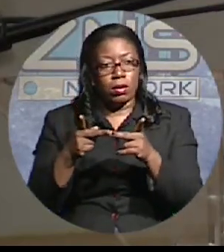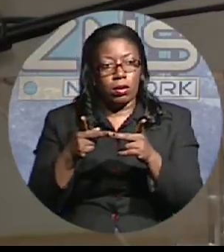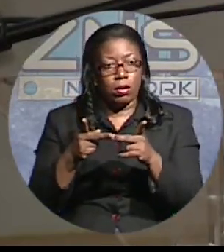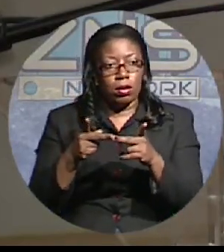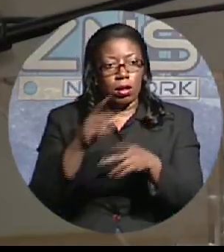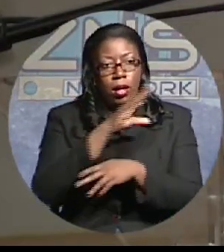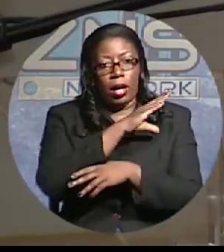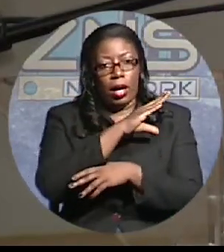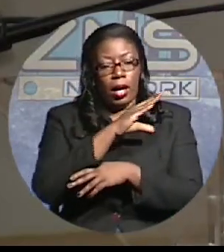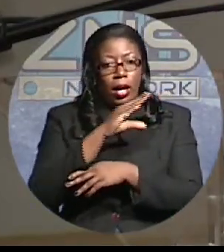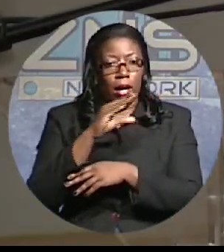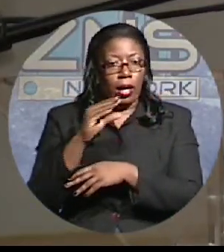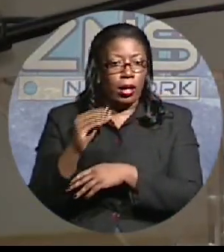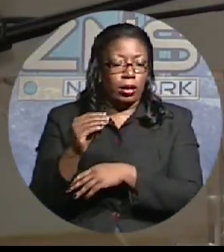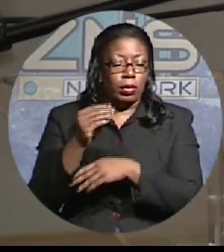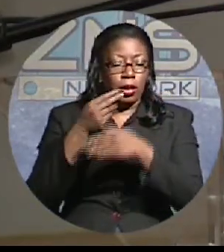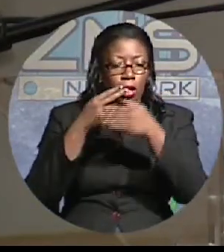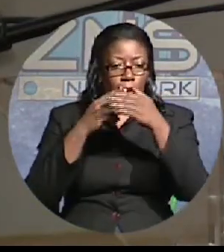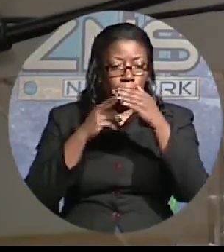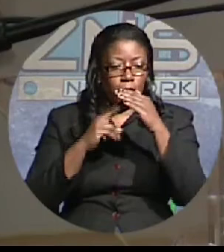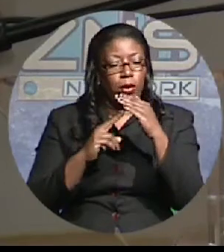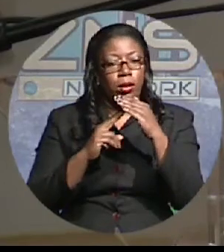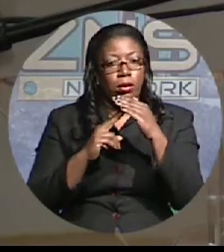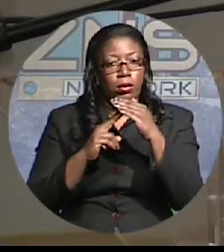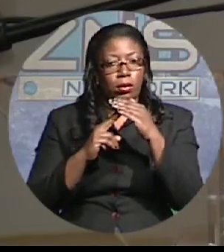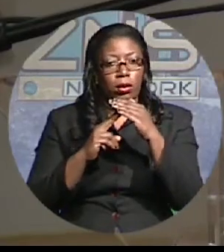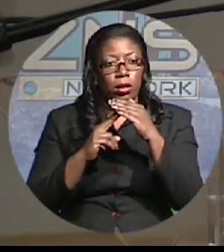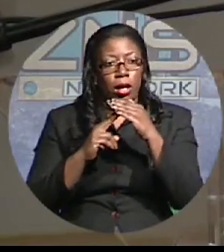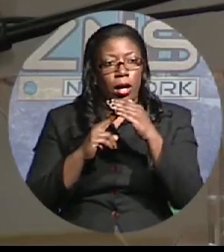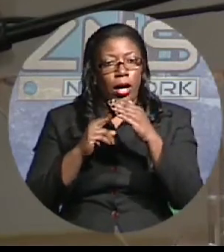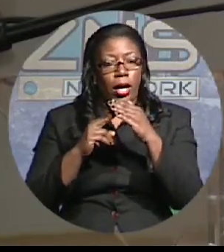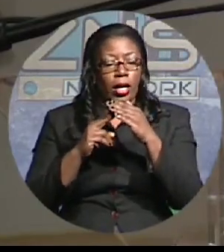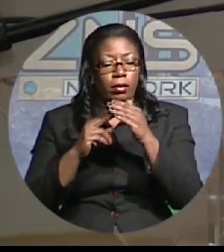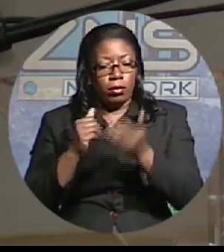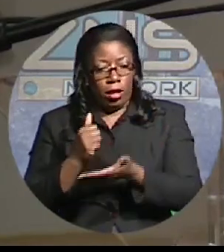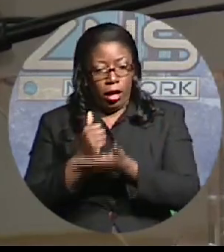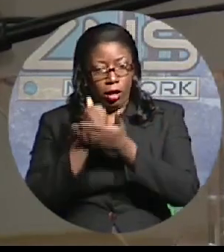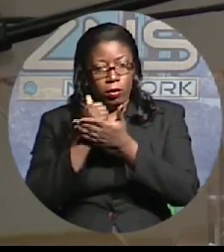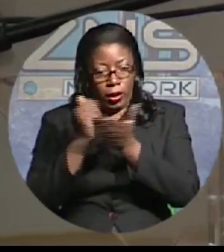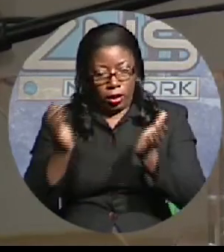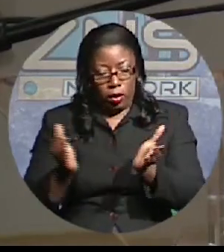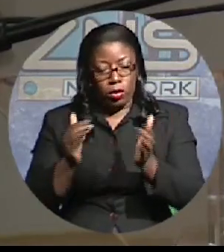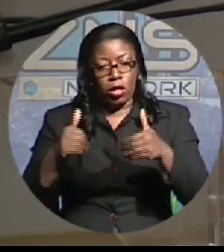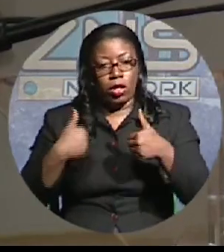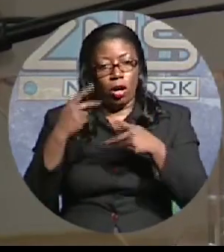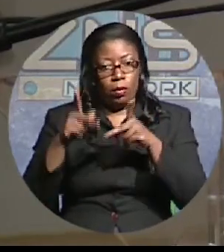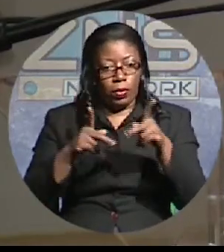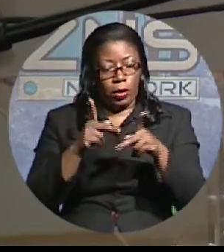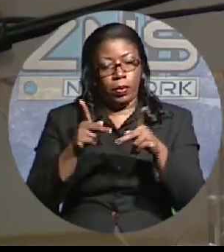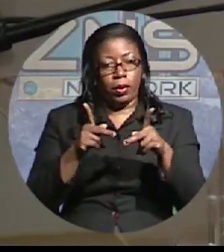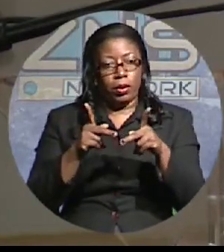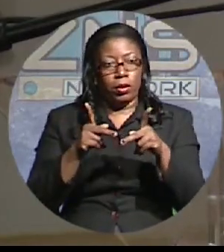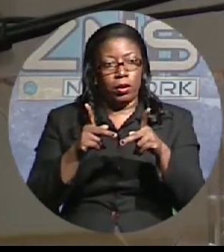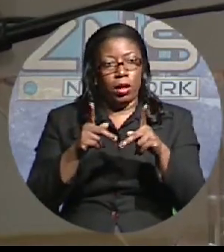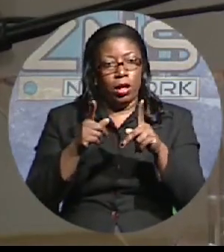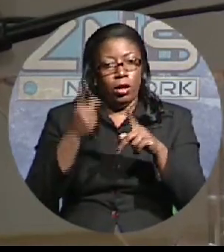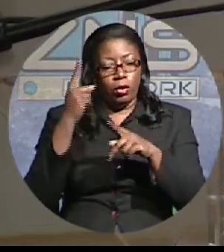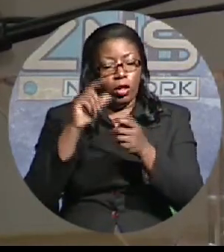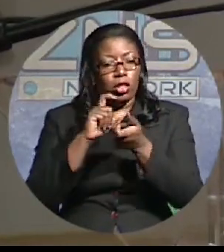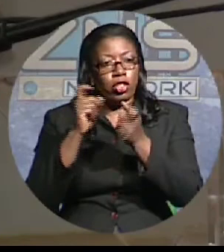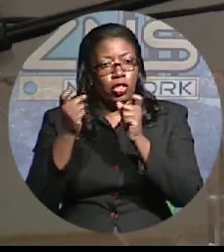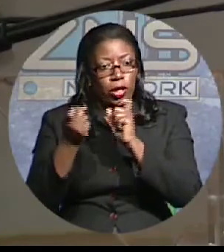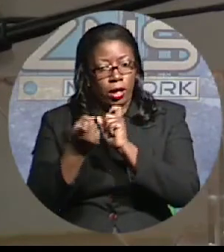and, with great humility, groom these young people to take on the baton of change to manage our